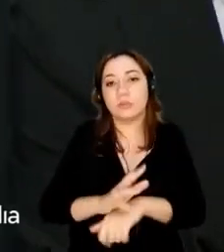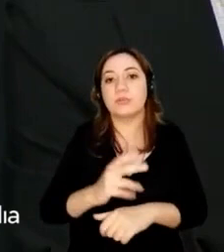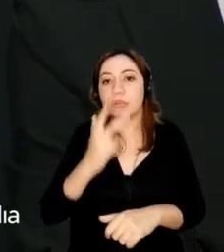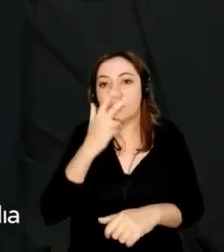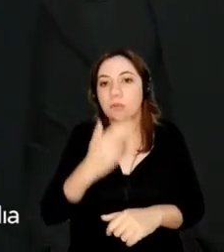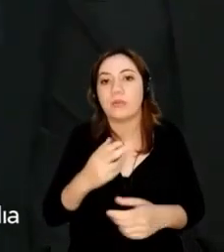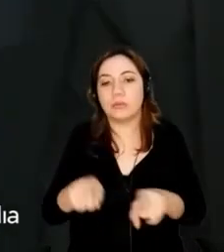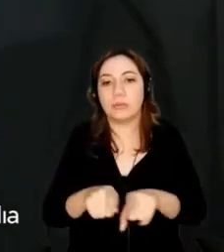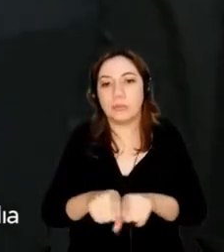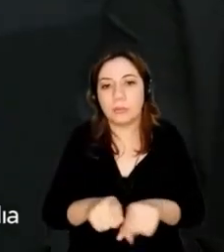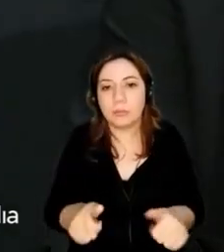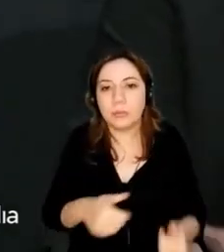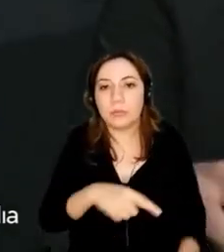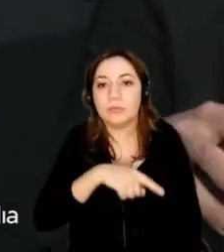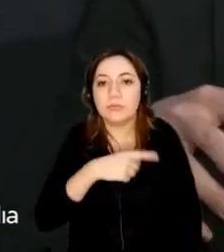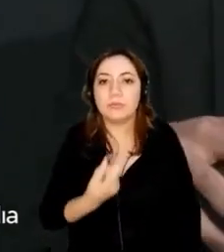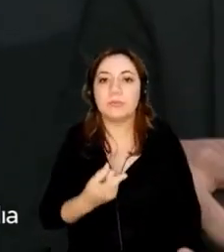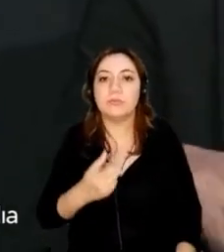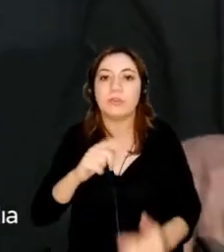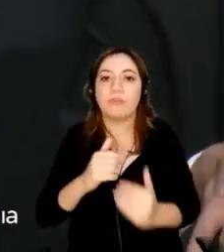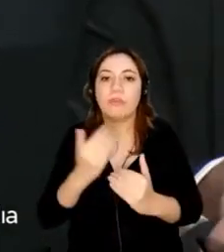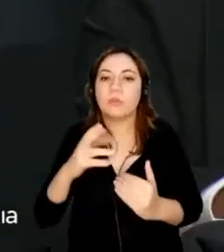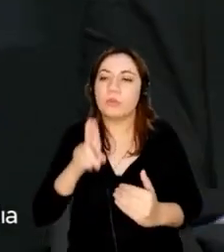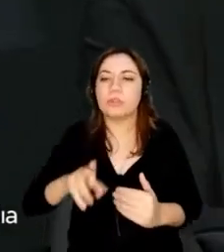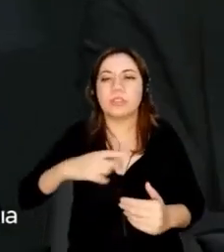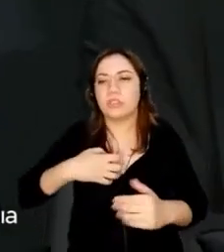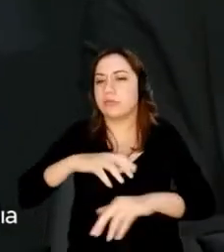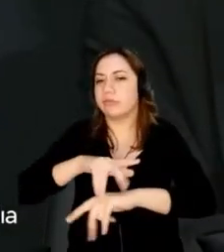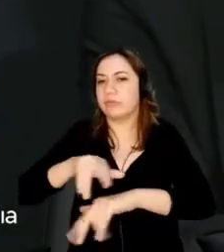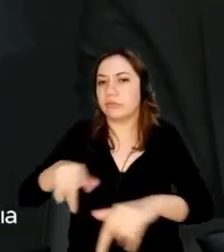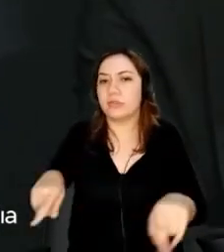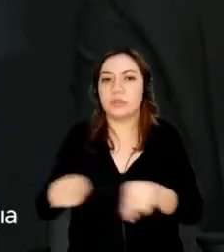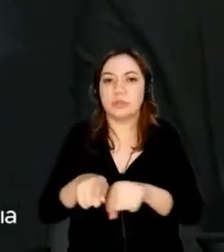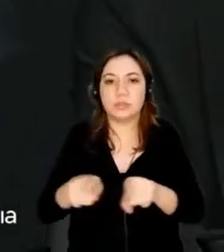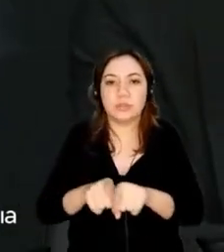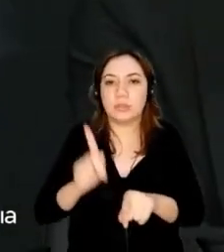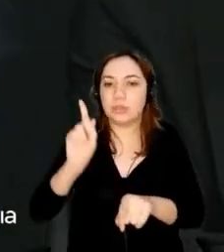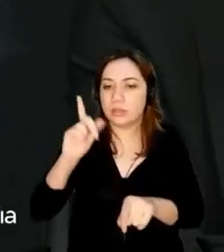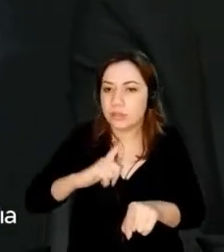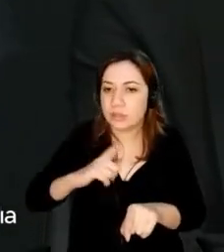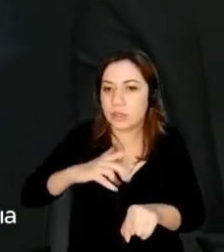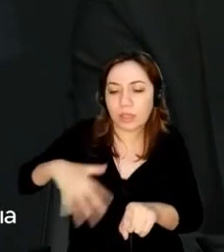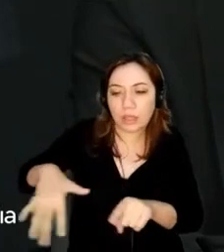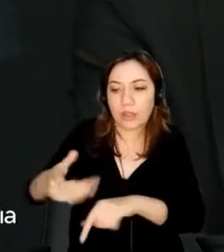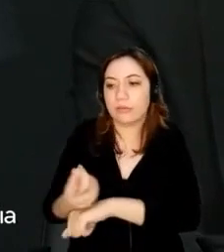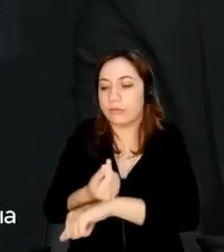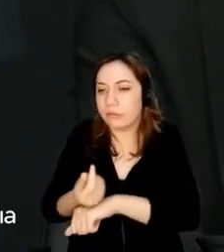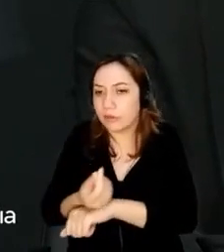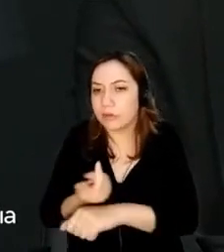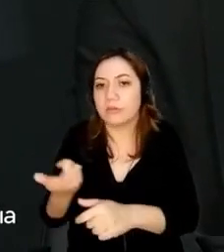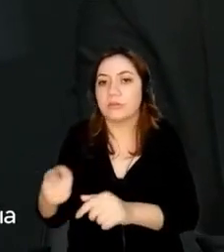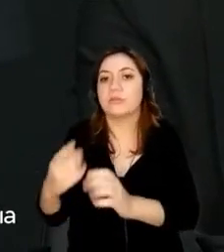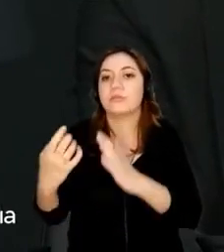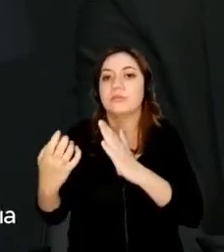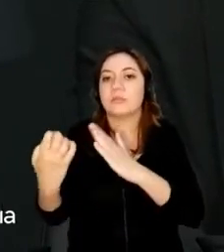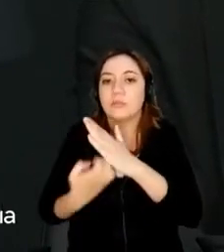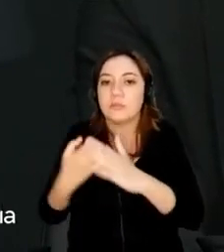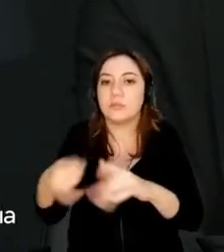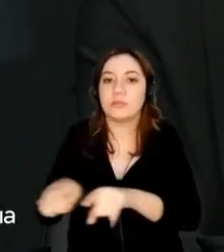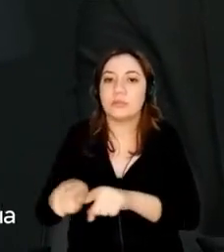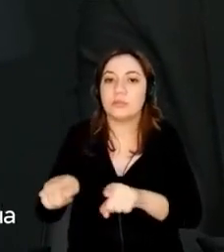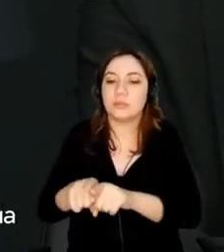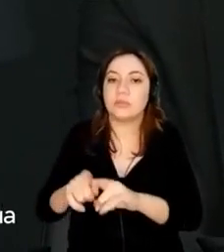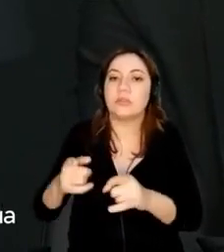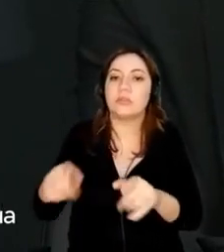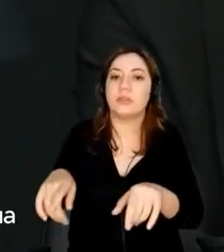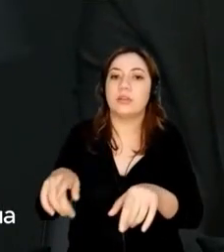different ways. And again, it's very driven through our partners, through our financial institutions, our program managers, and a lot of our fintech partners. We use it